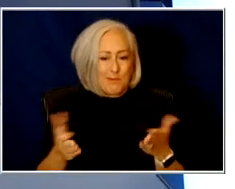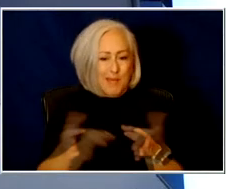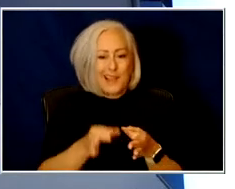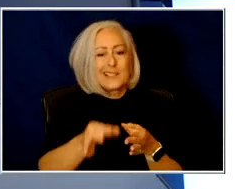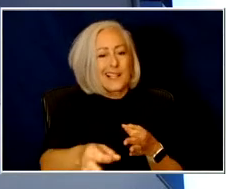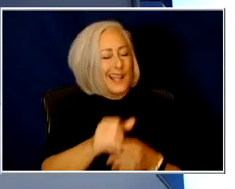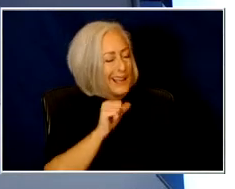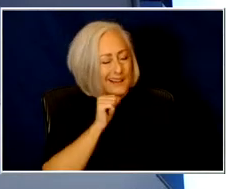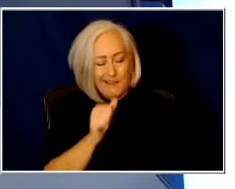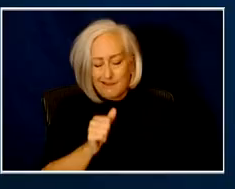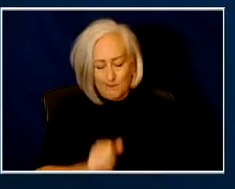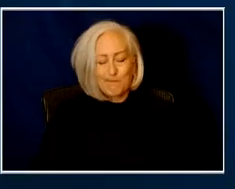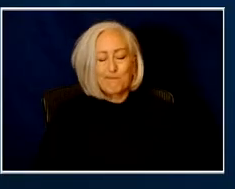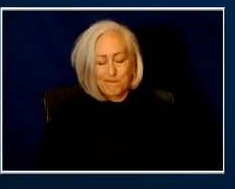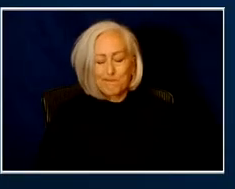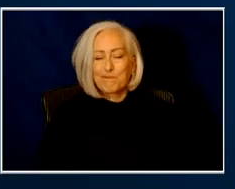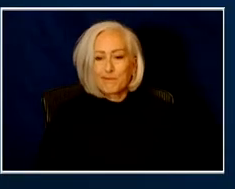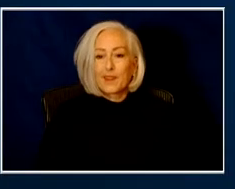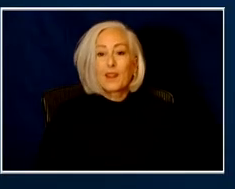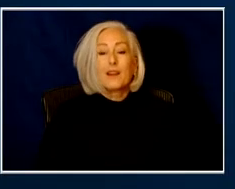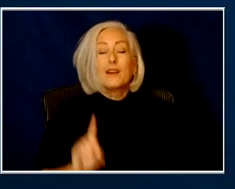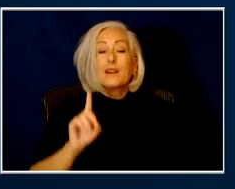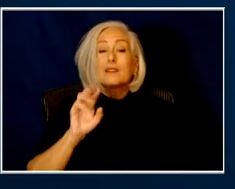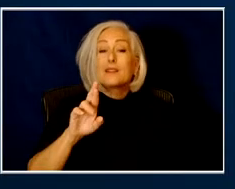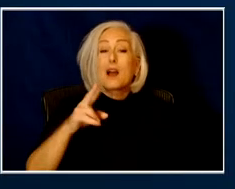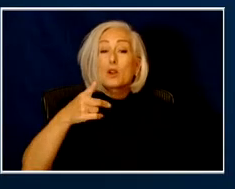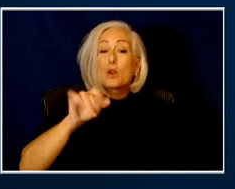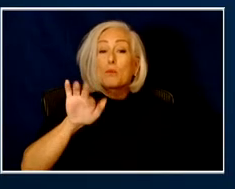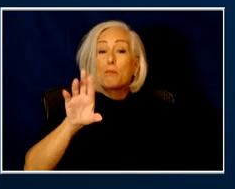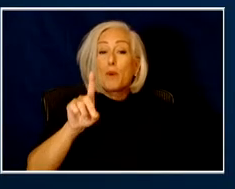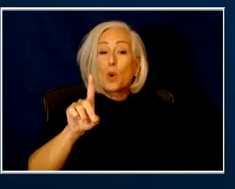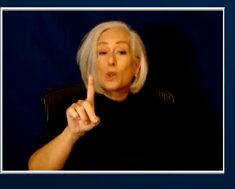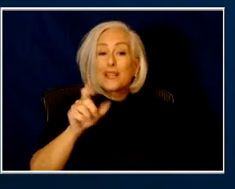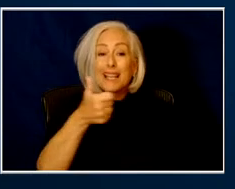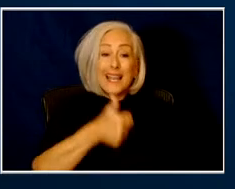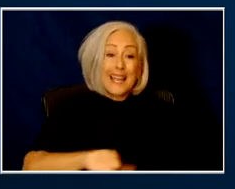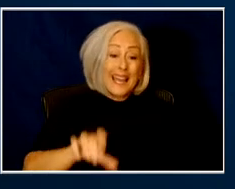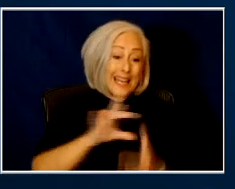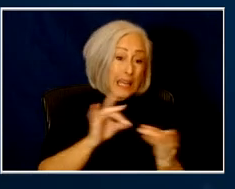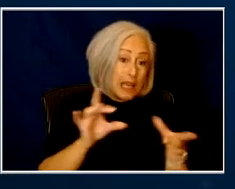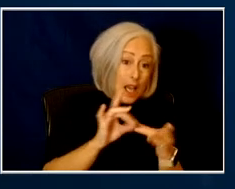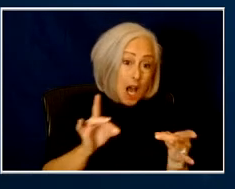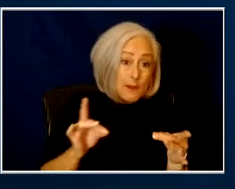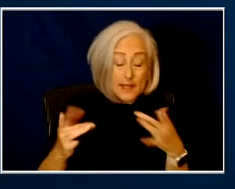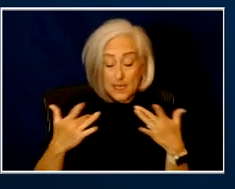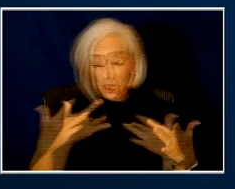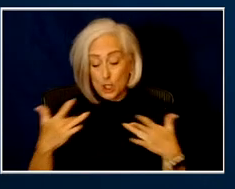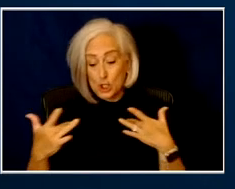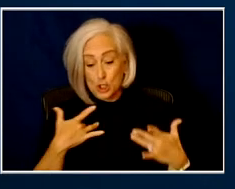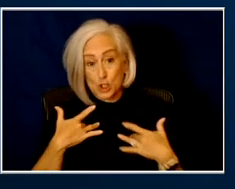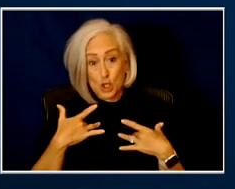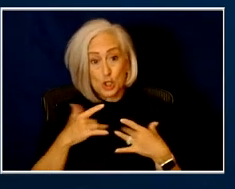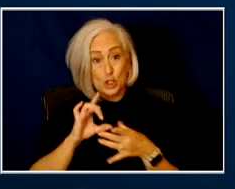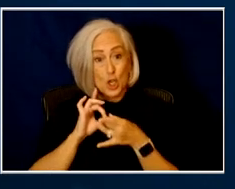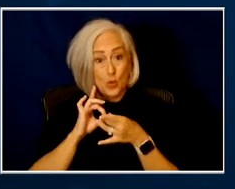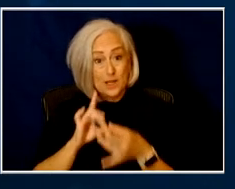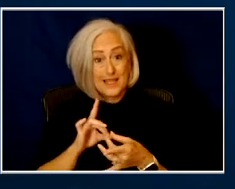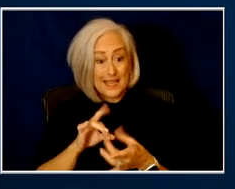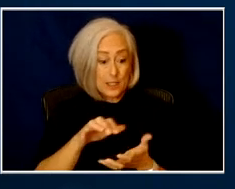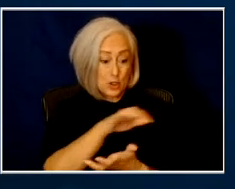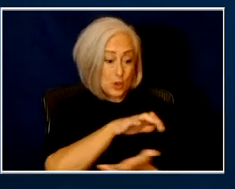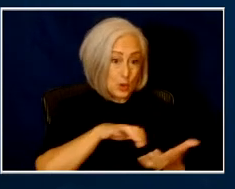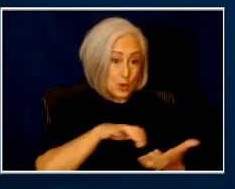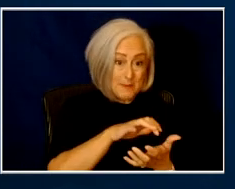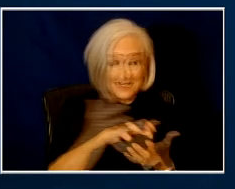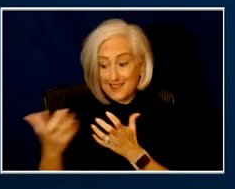Poland really quick any concerns or comments about the nuances of maybe mixing and matching as we're using